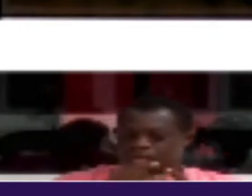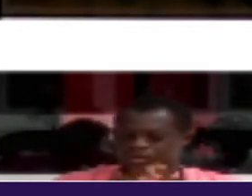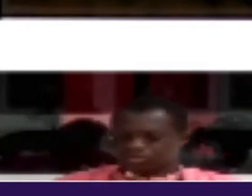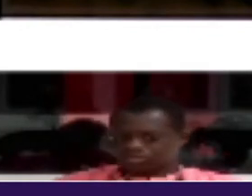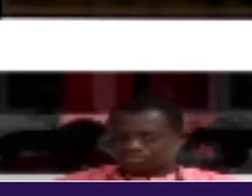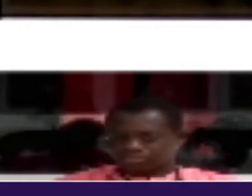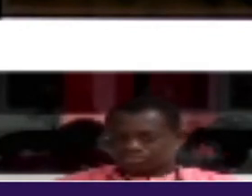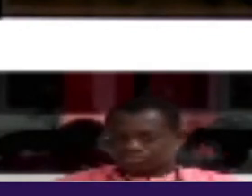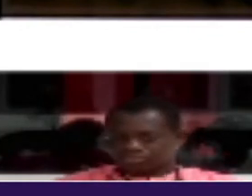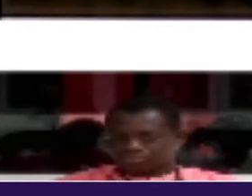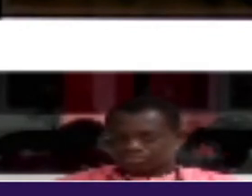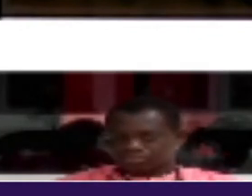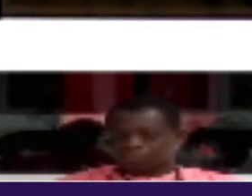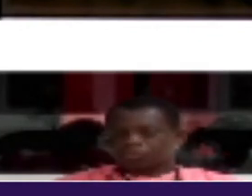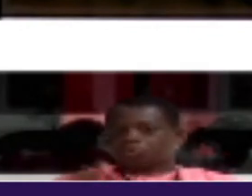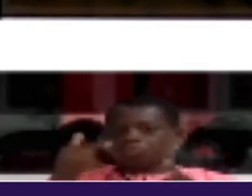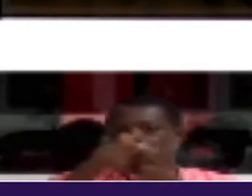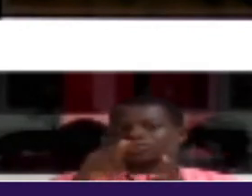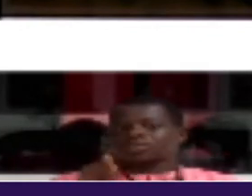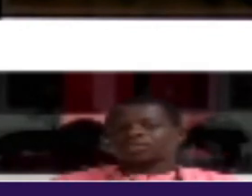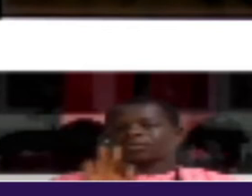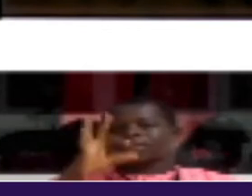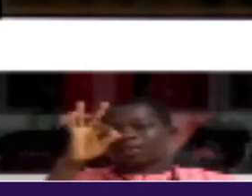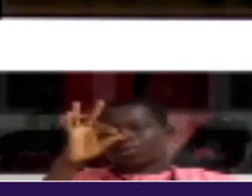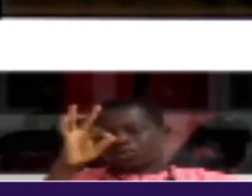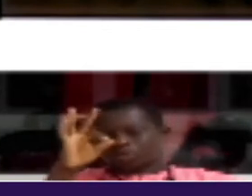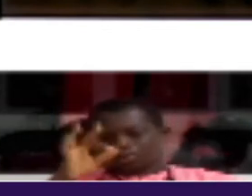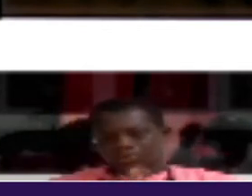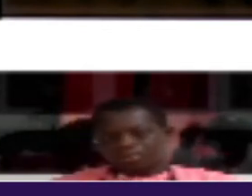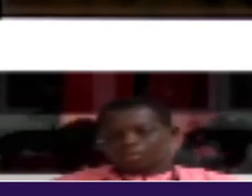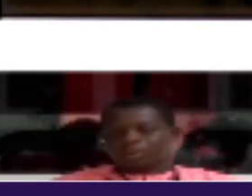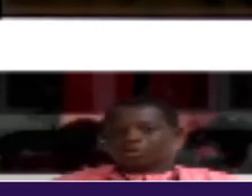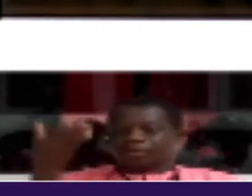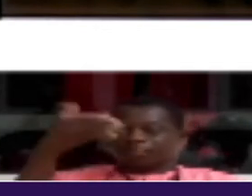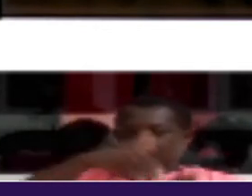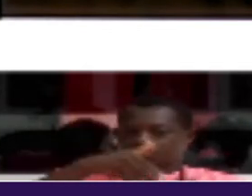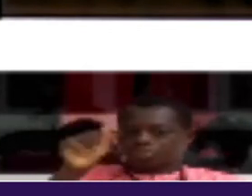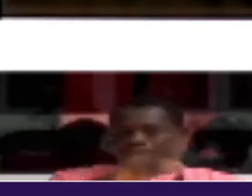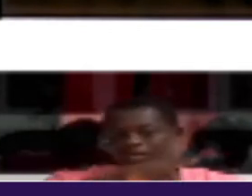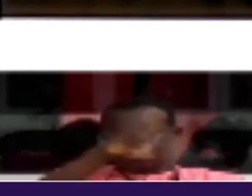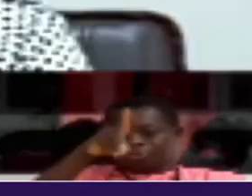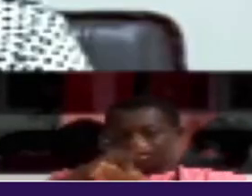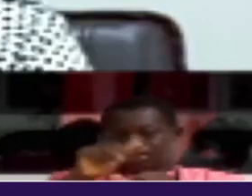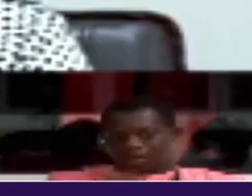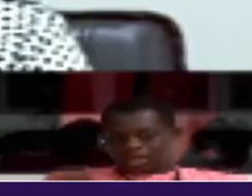call it, towards Tabokoto, up to somewhere around